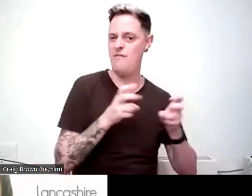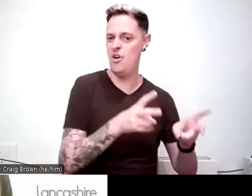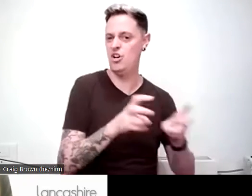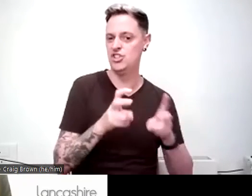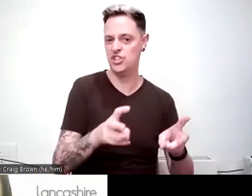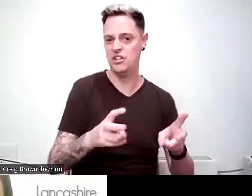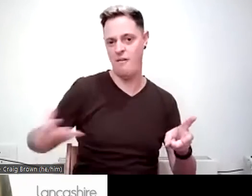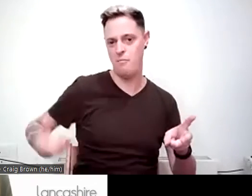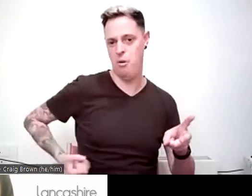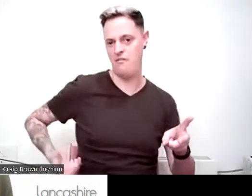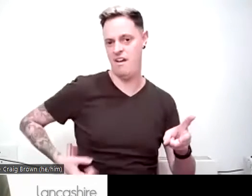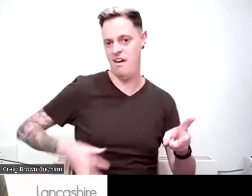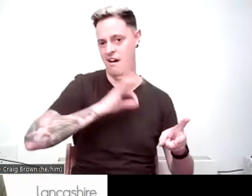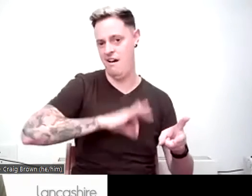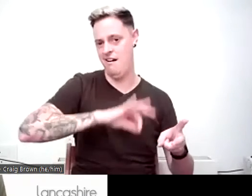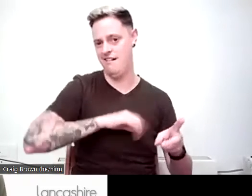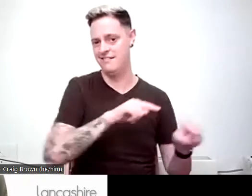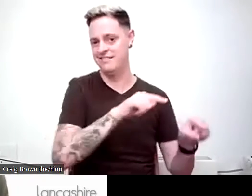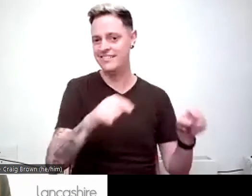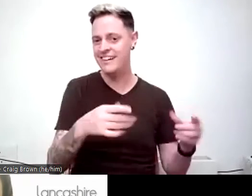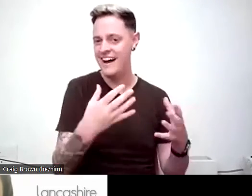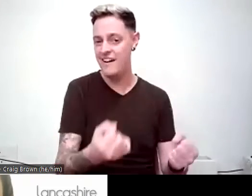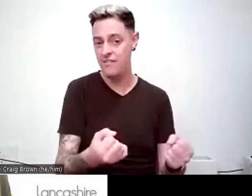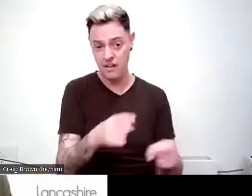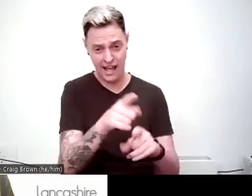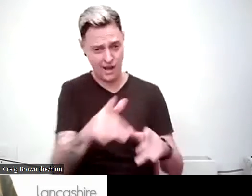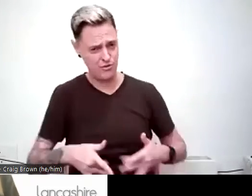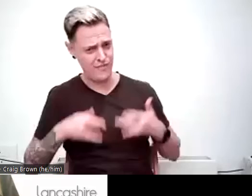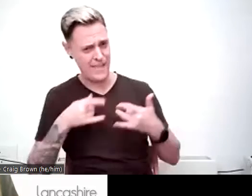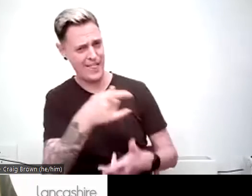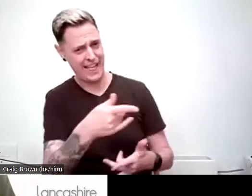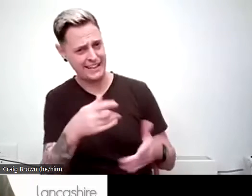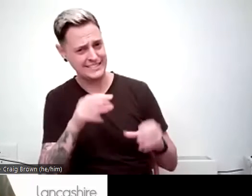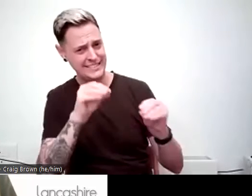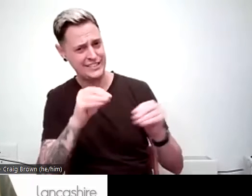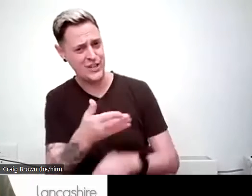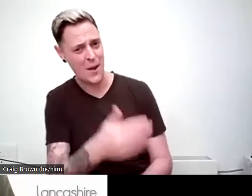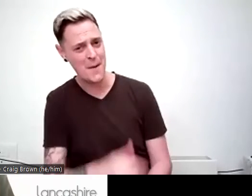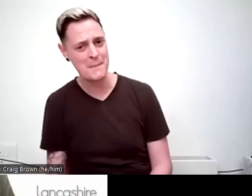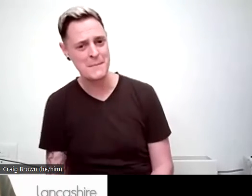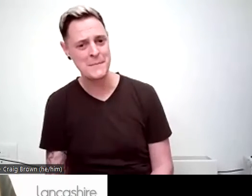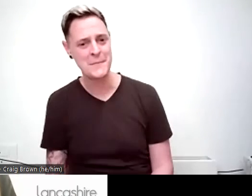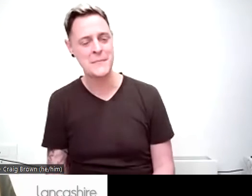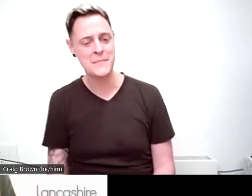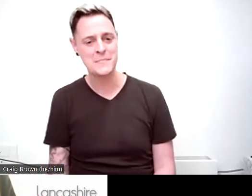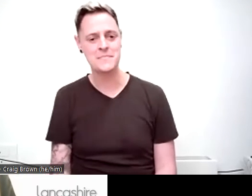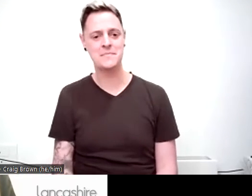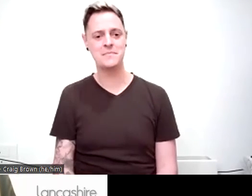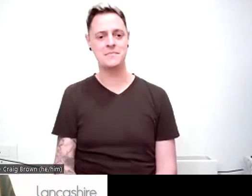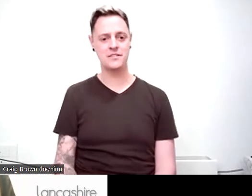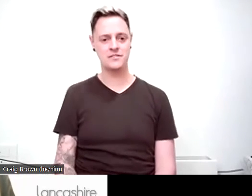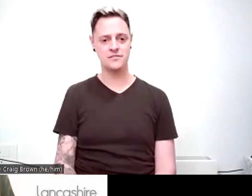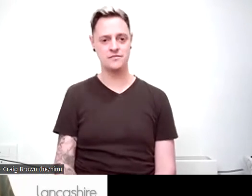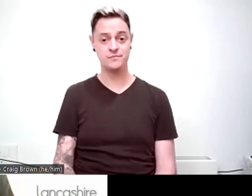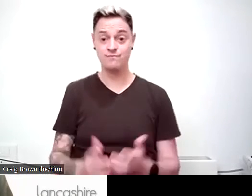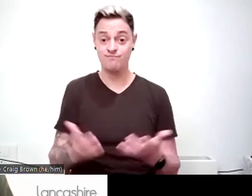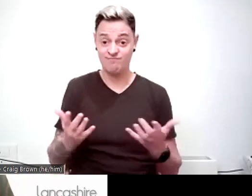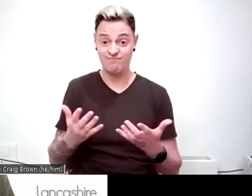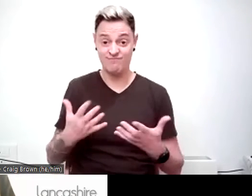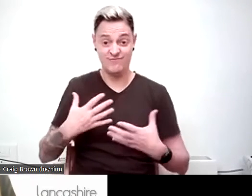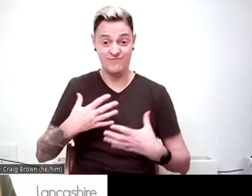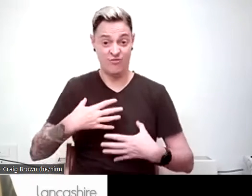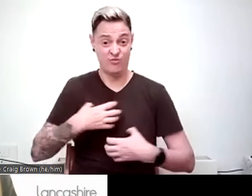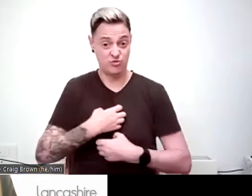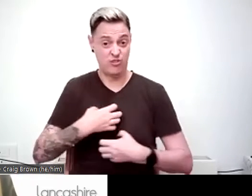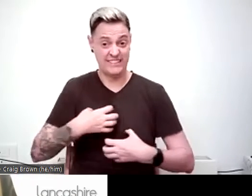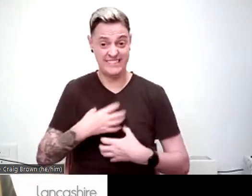of that. How do you feel about that as a practitioner? It is frustrating,